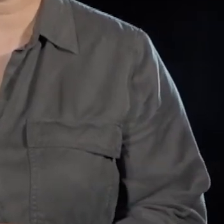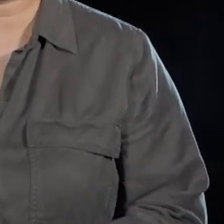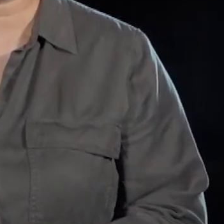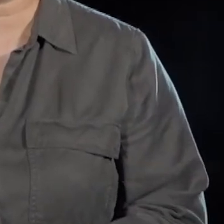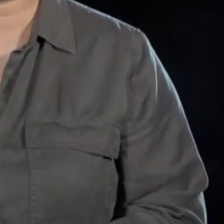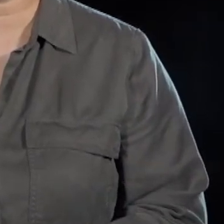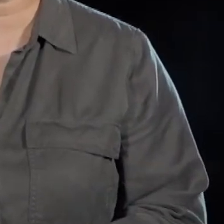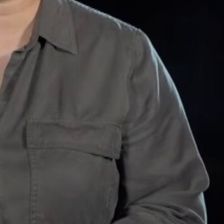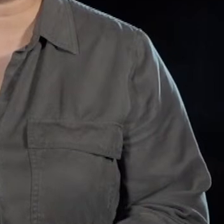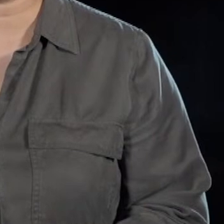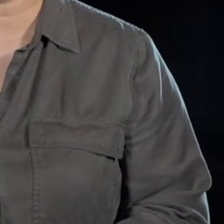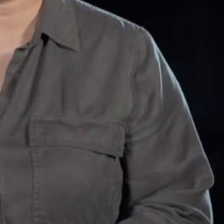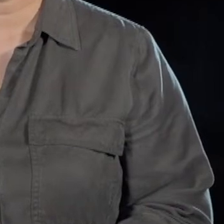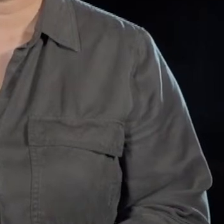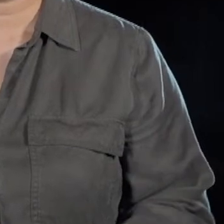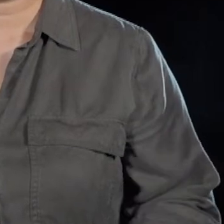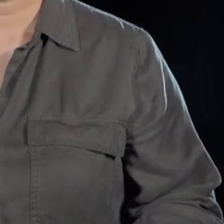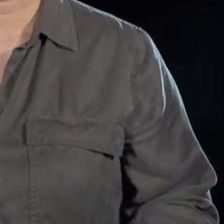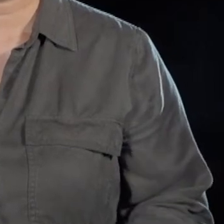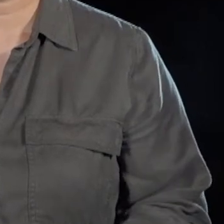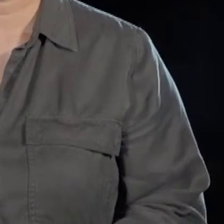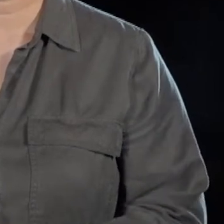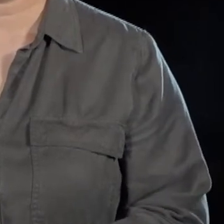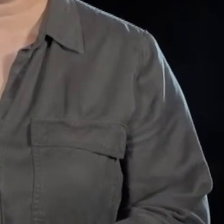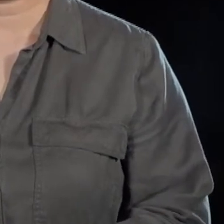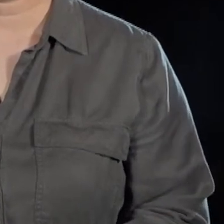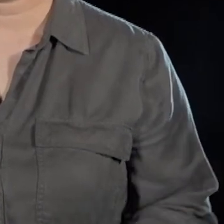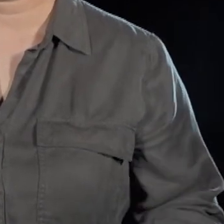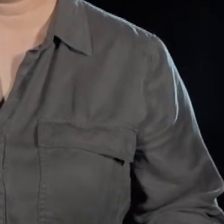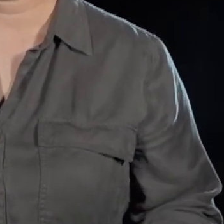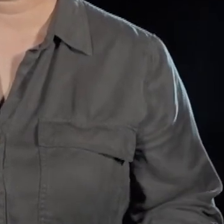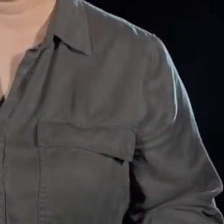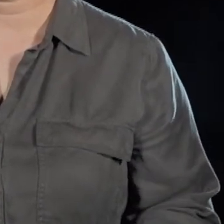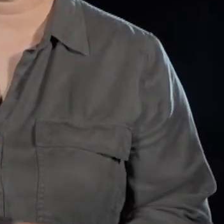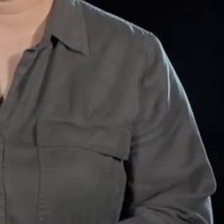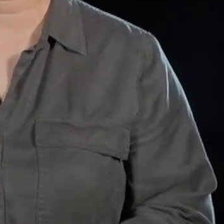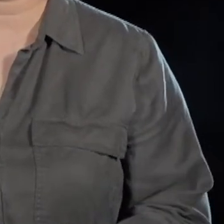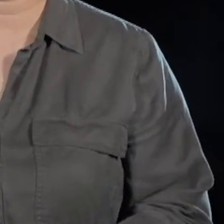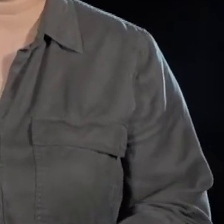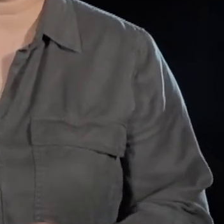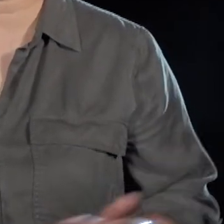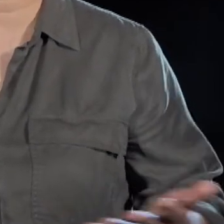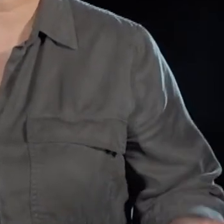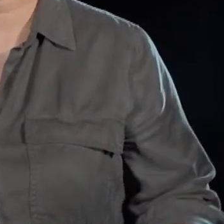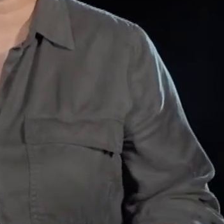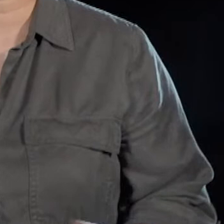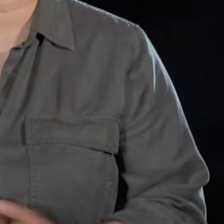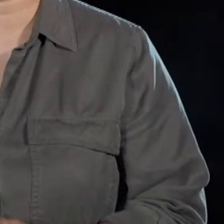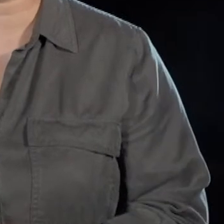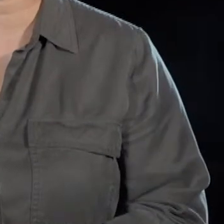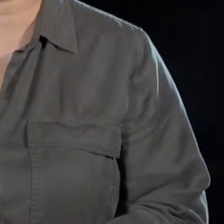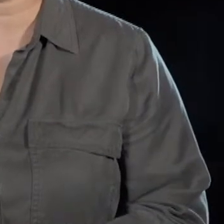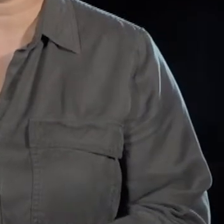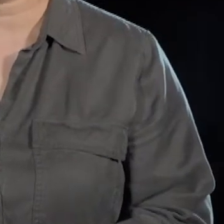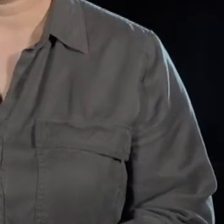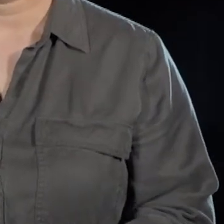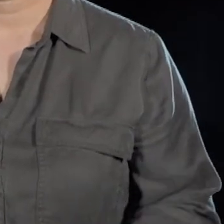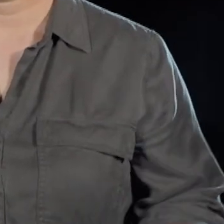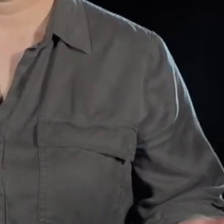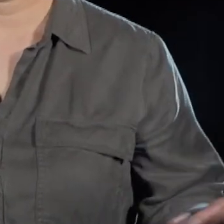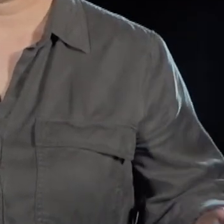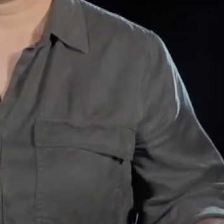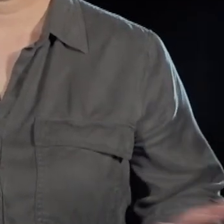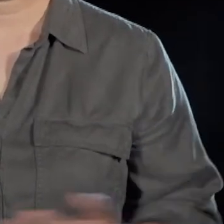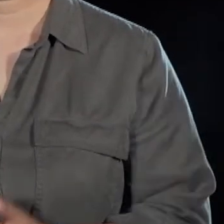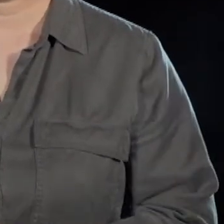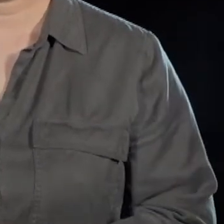co-chair of the Vancouver Pride Society, so I've had the privilege of having a front seat to some of our more recent queer history.